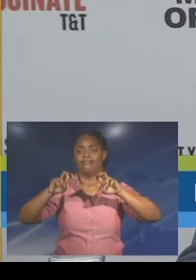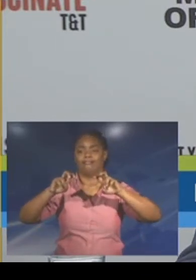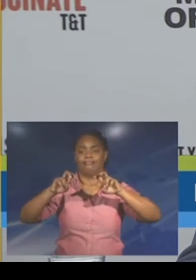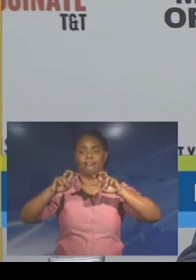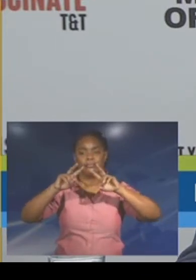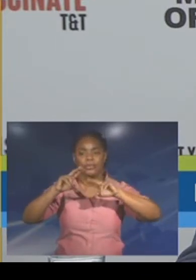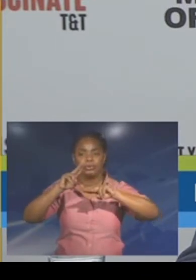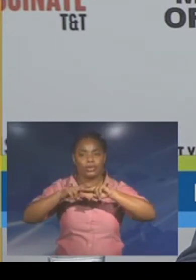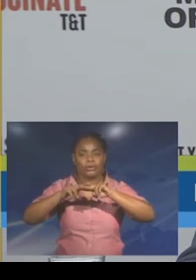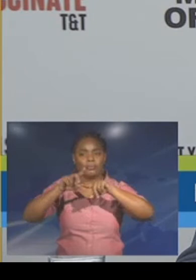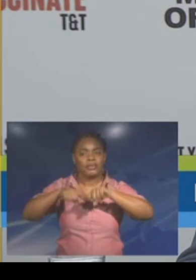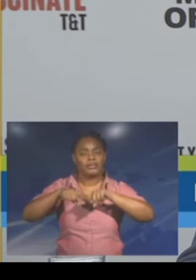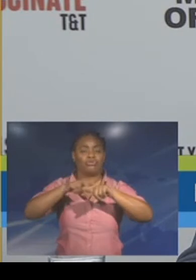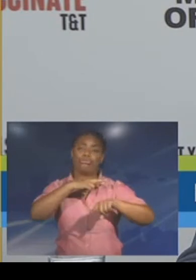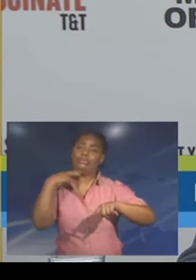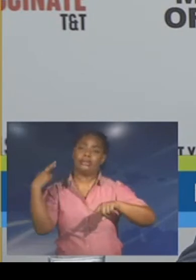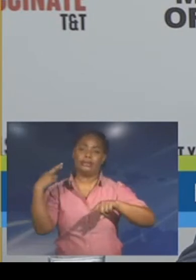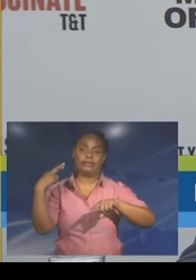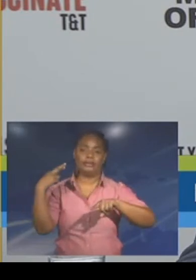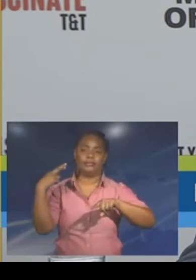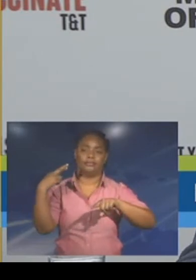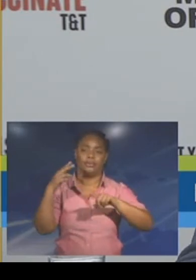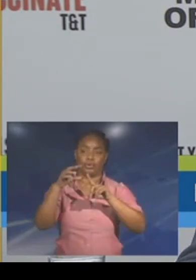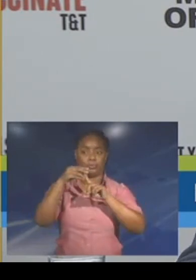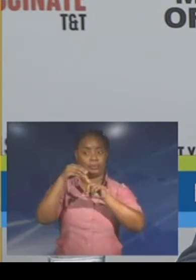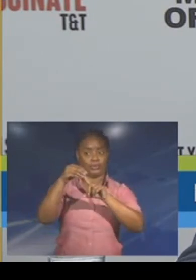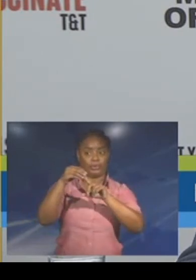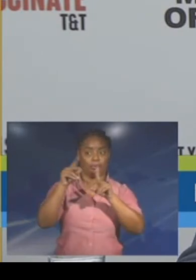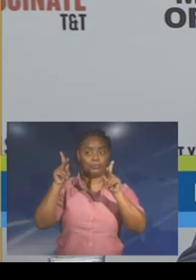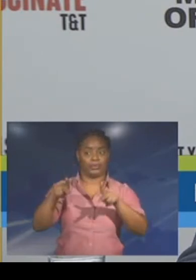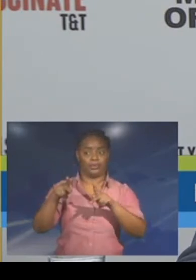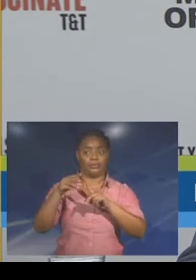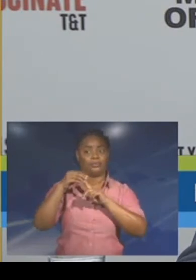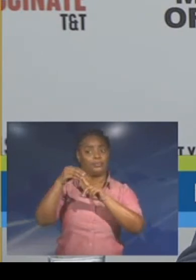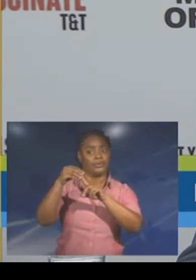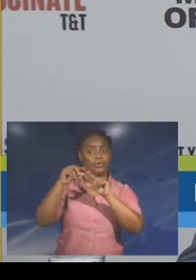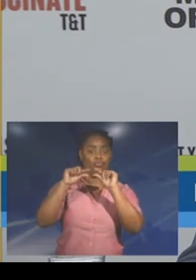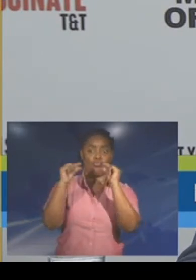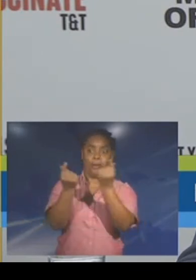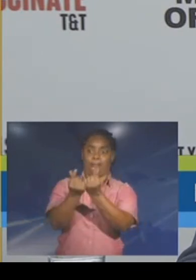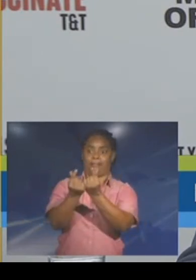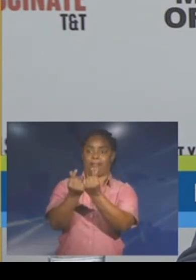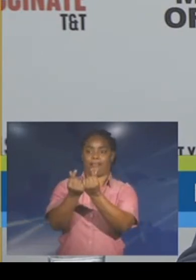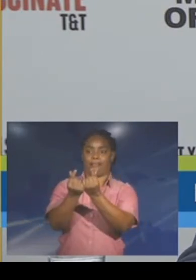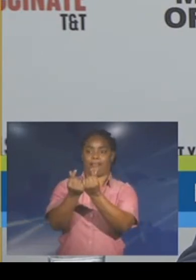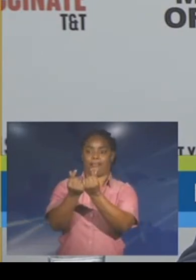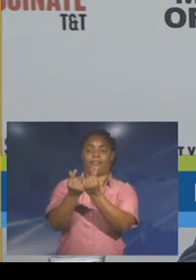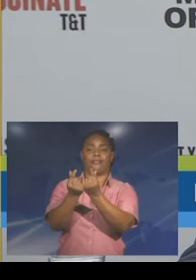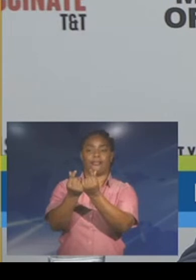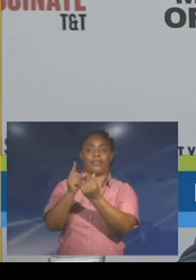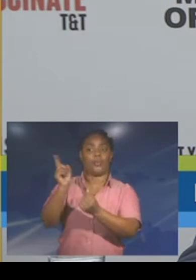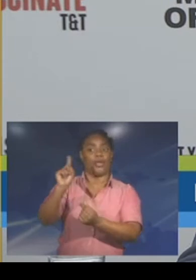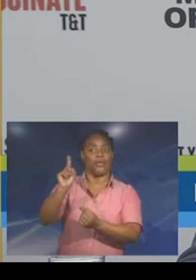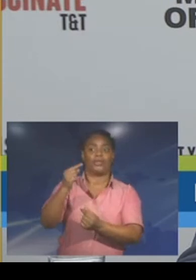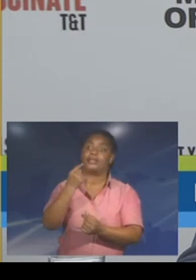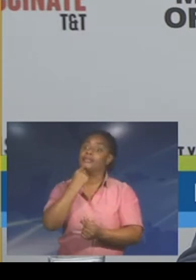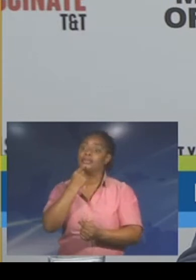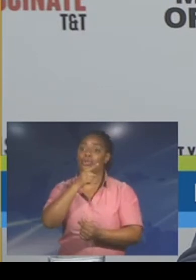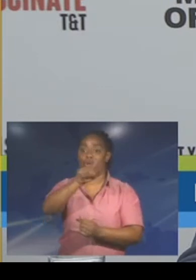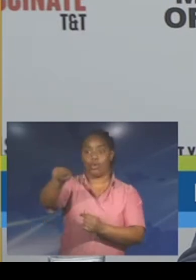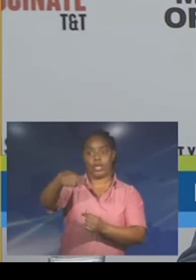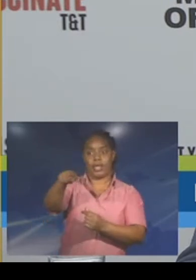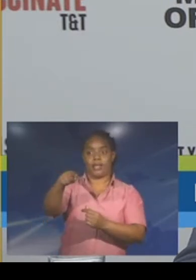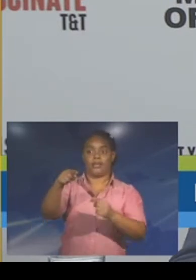for various vulnerable groups and special population where we recommend that you still be